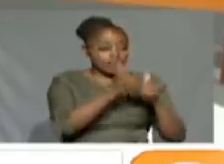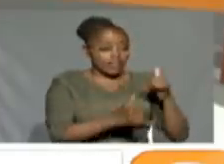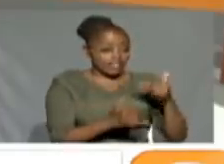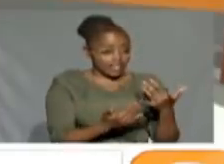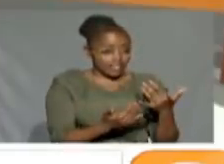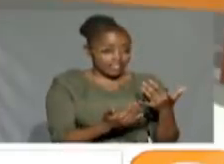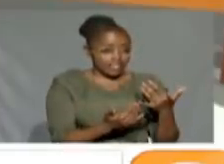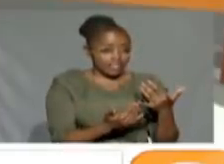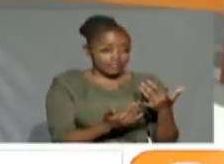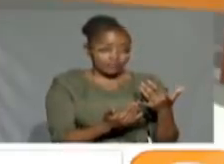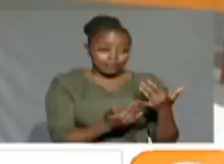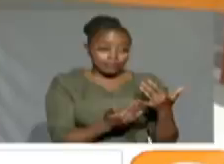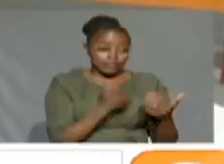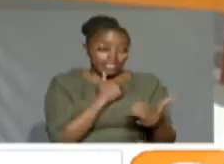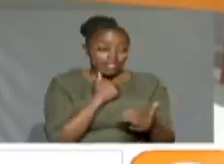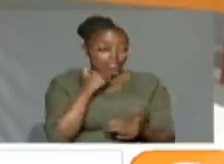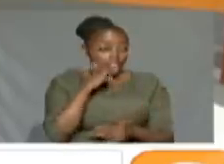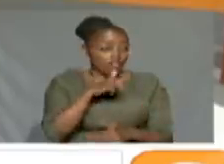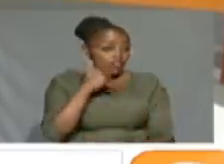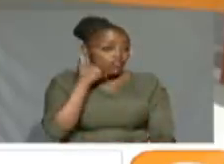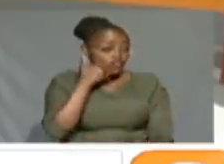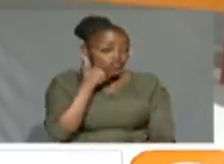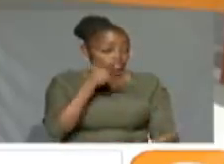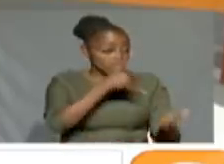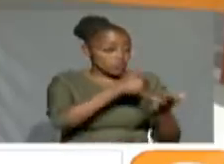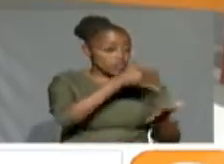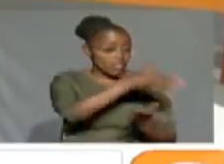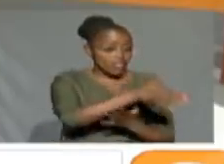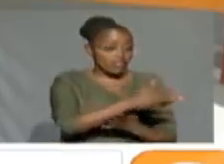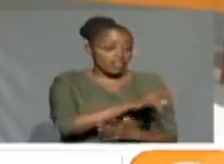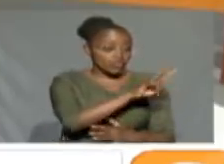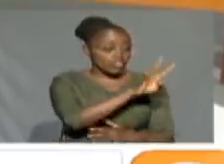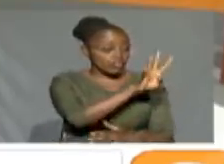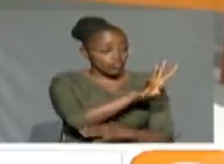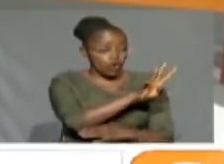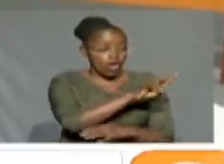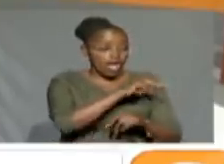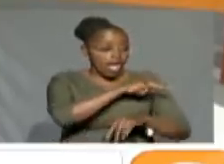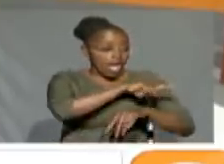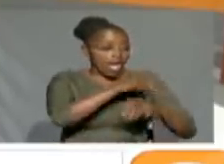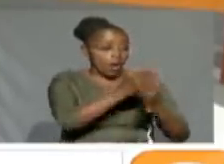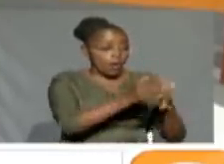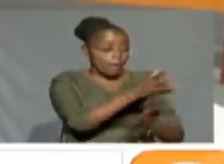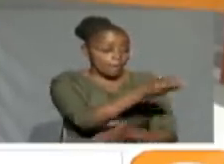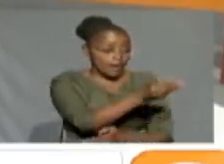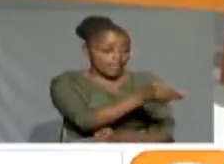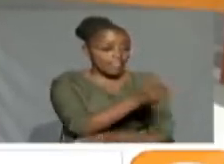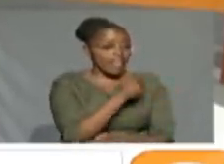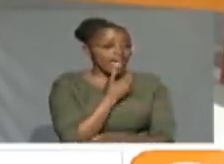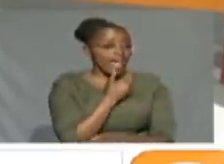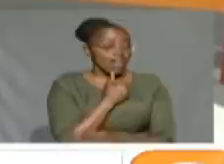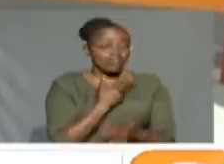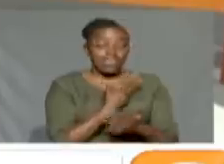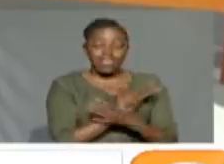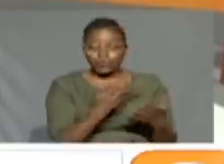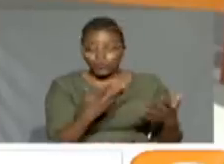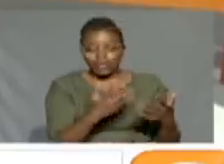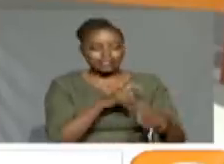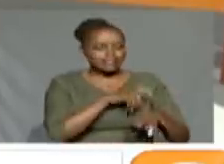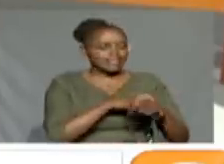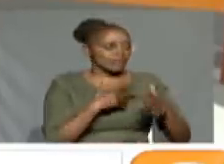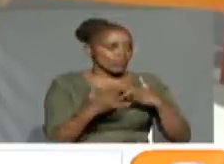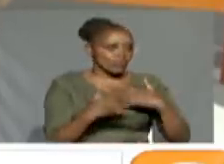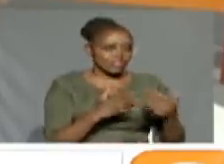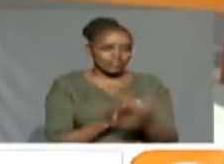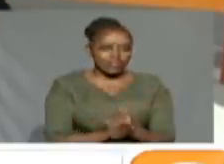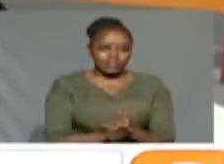we put it on the mobile phone, and it became a 24-hour service. You have your money, wherever you are, whatever time. Dr.